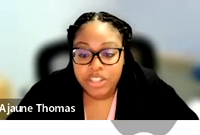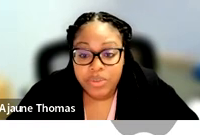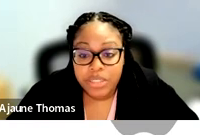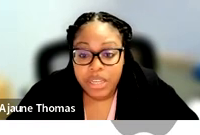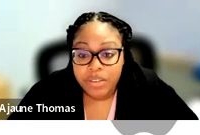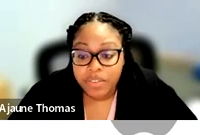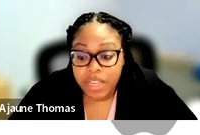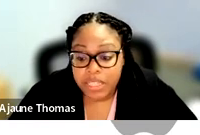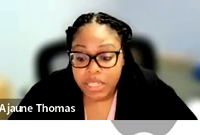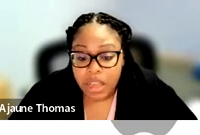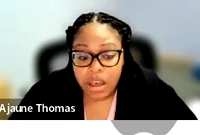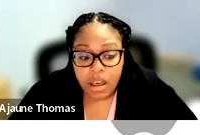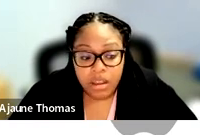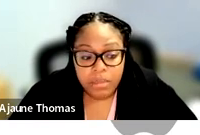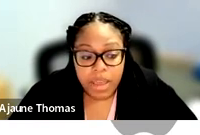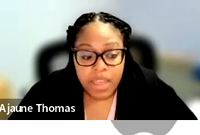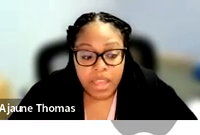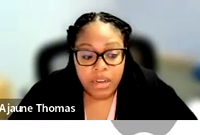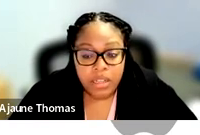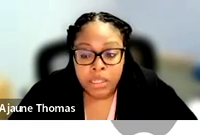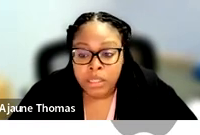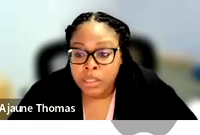gestures as you see fit.